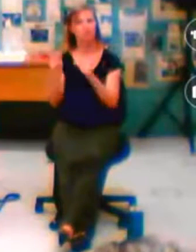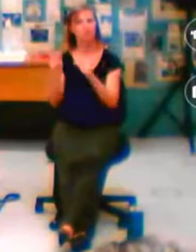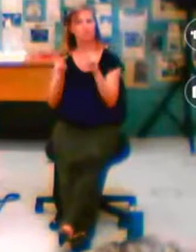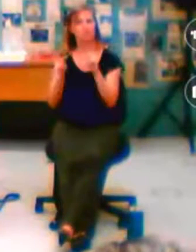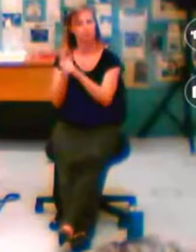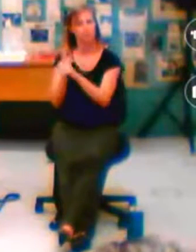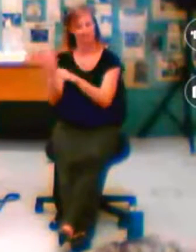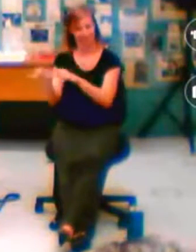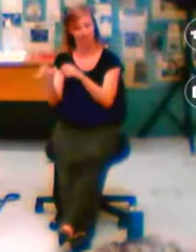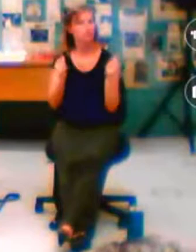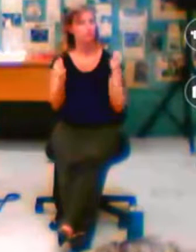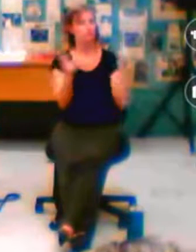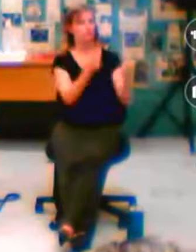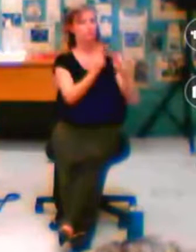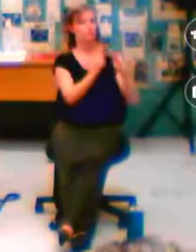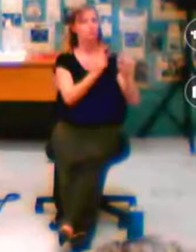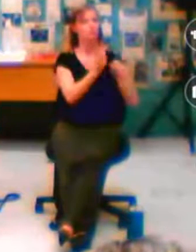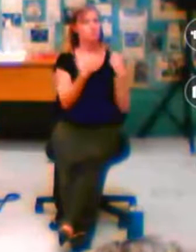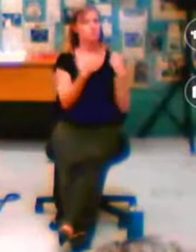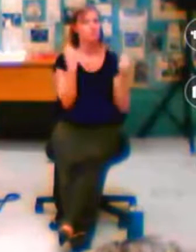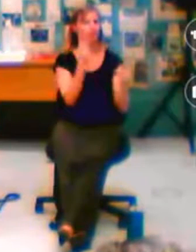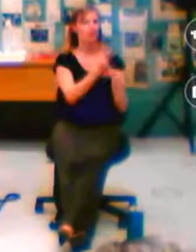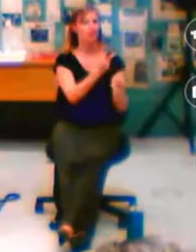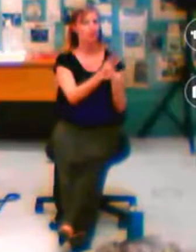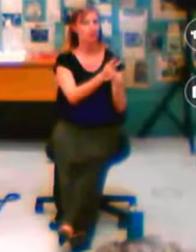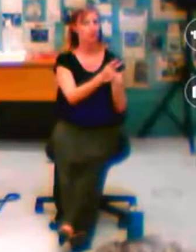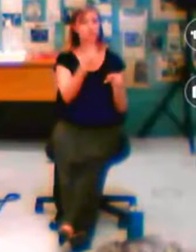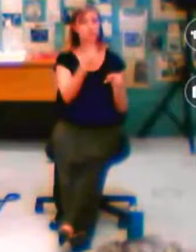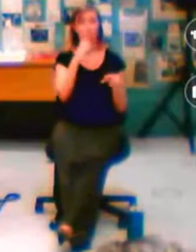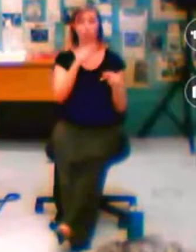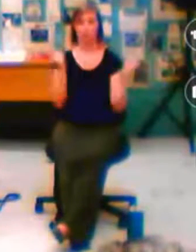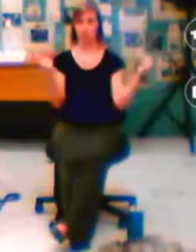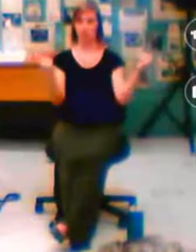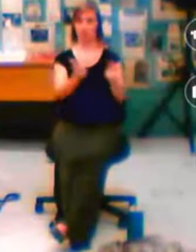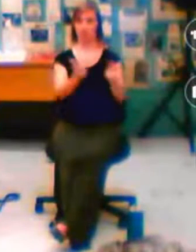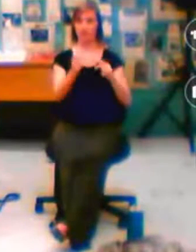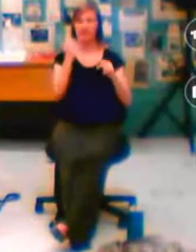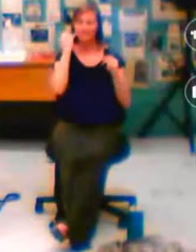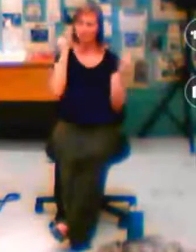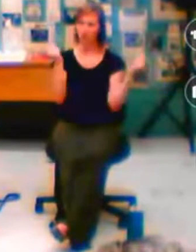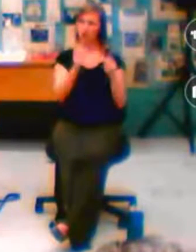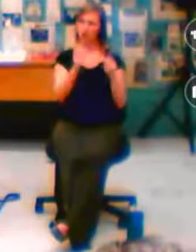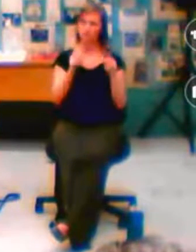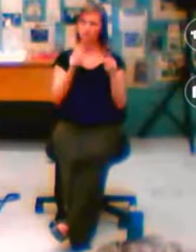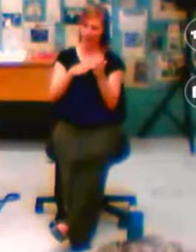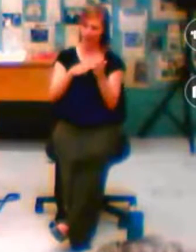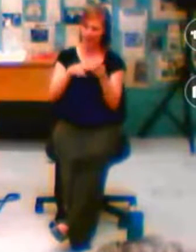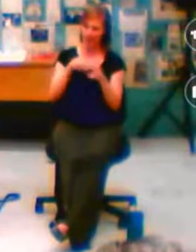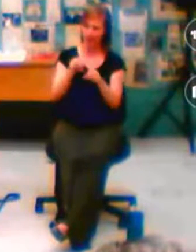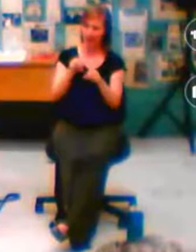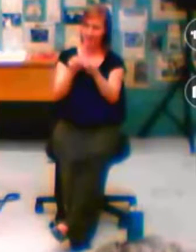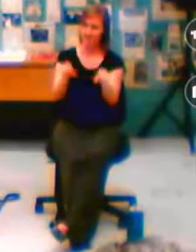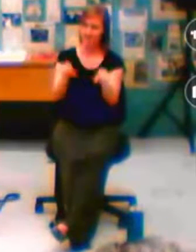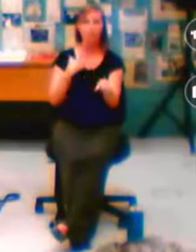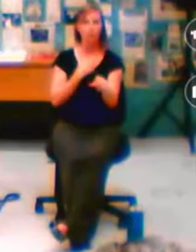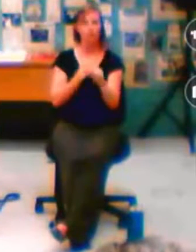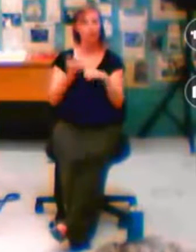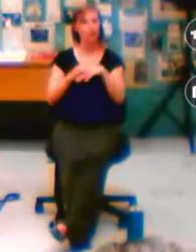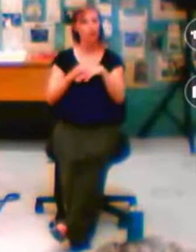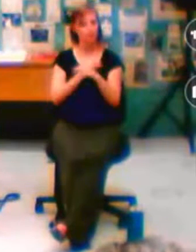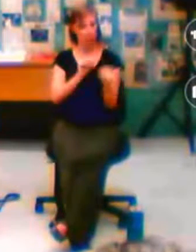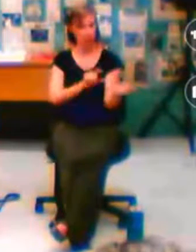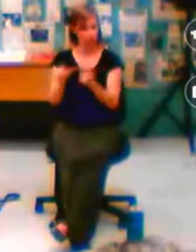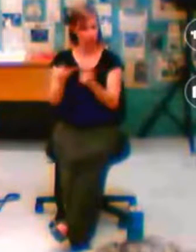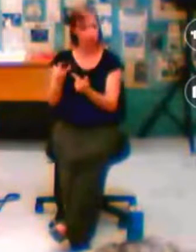for education, we pay taxes for fire protection, for police protection. And so everyone